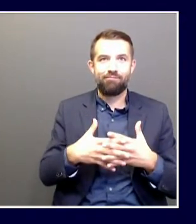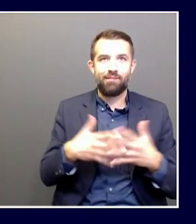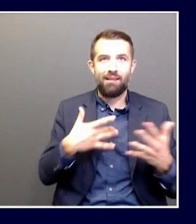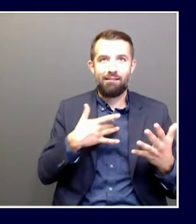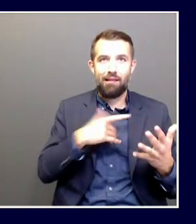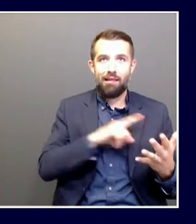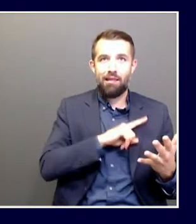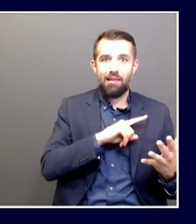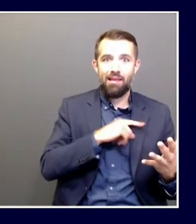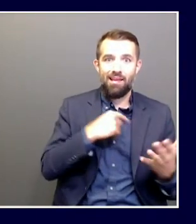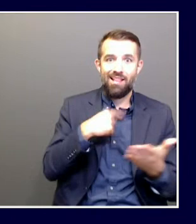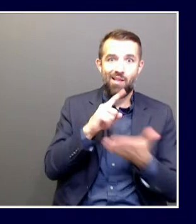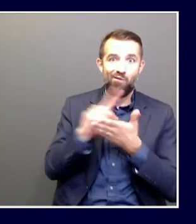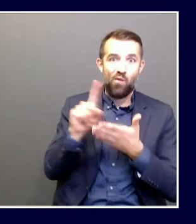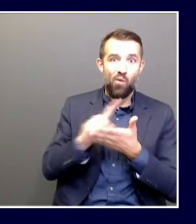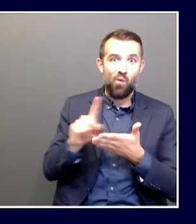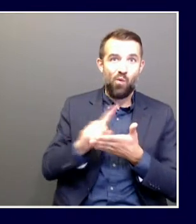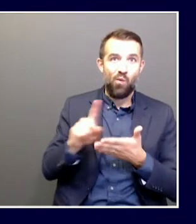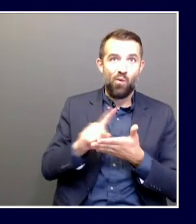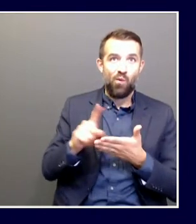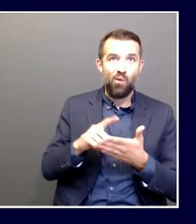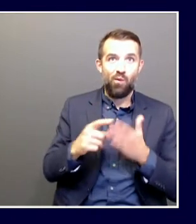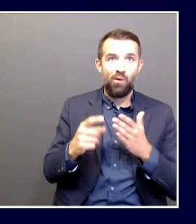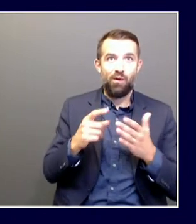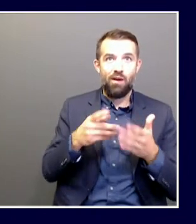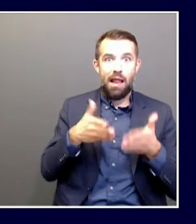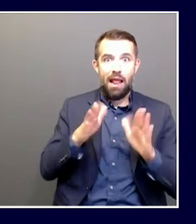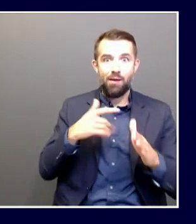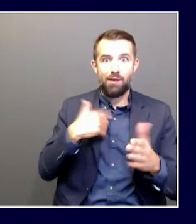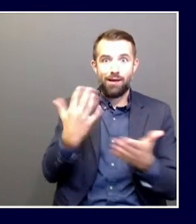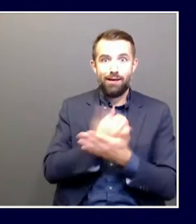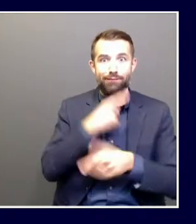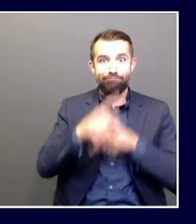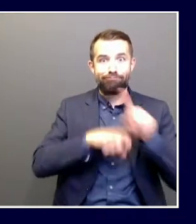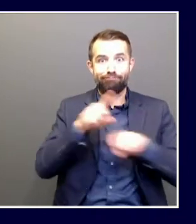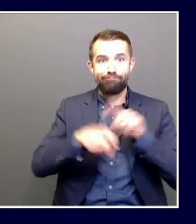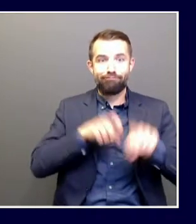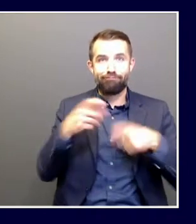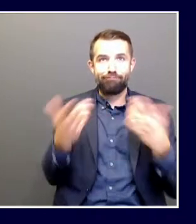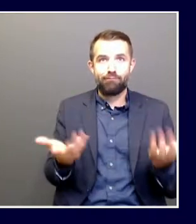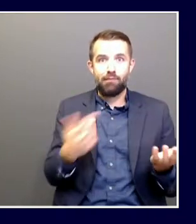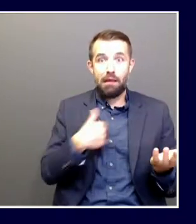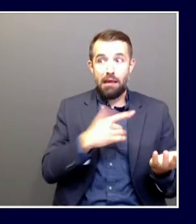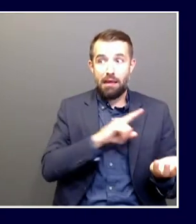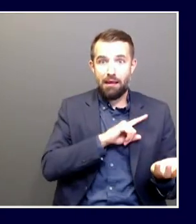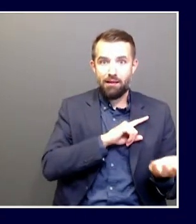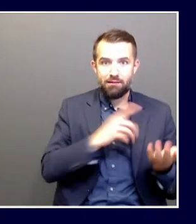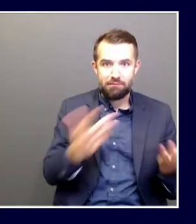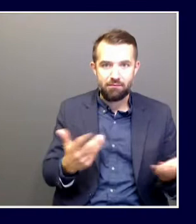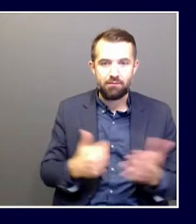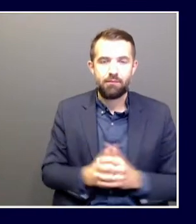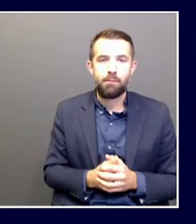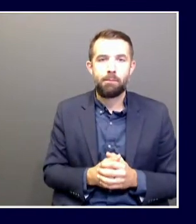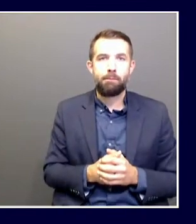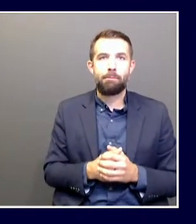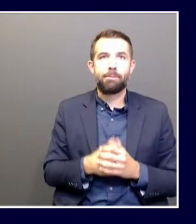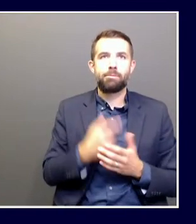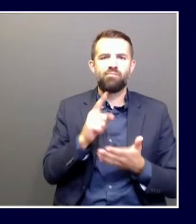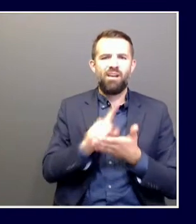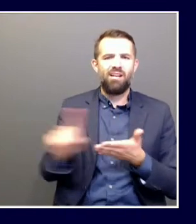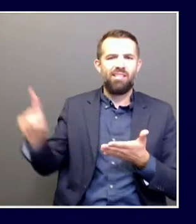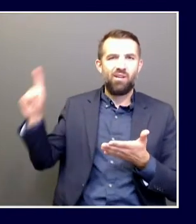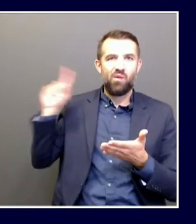I guess I'll just get right into the questions here. Dr. Shah, last week you had kind of hinted at some expansion of testing.